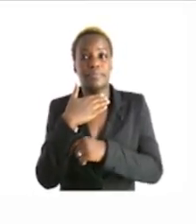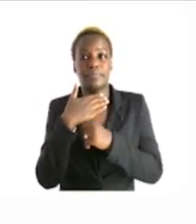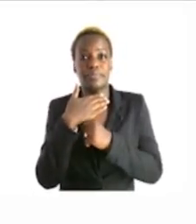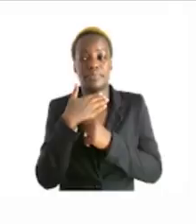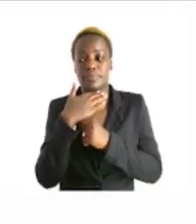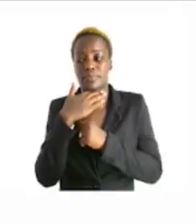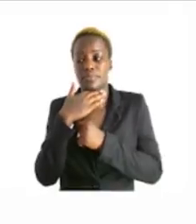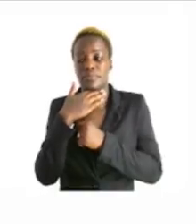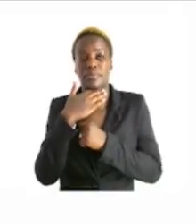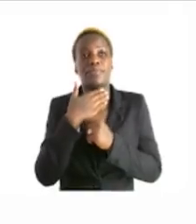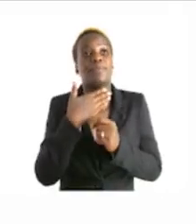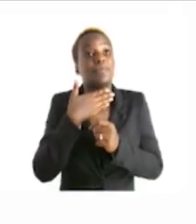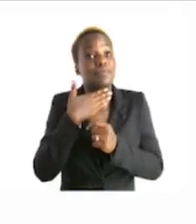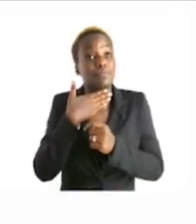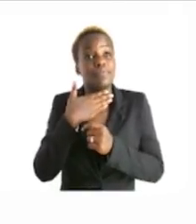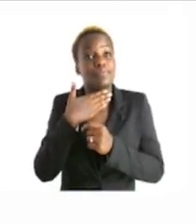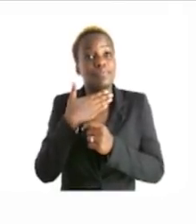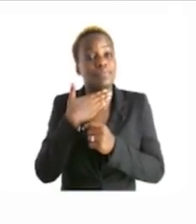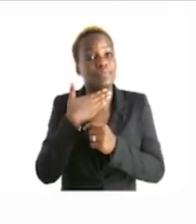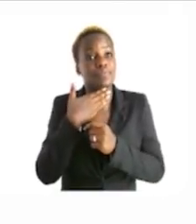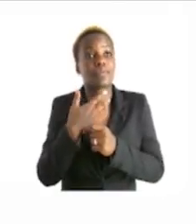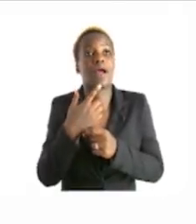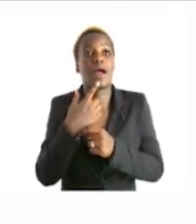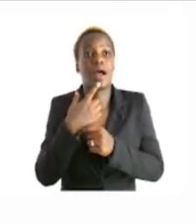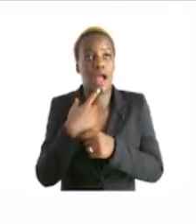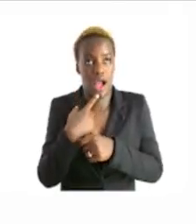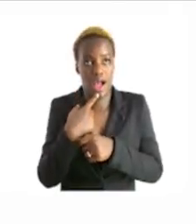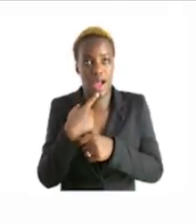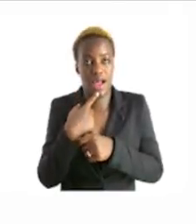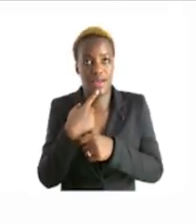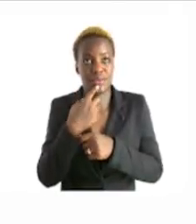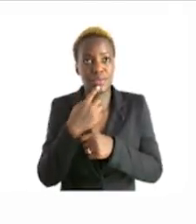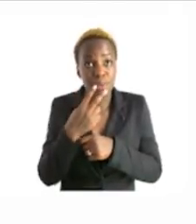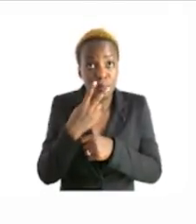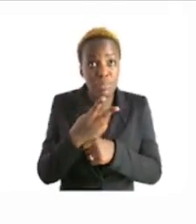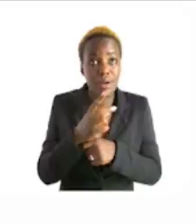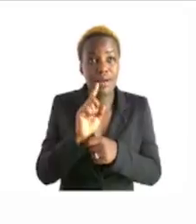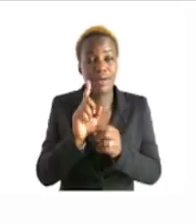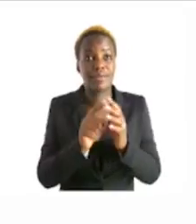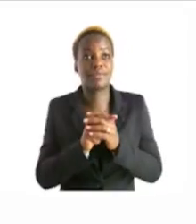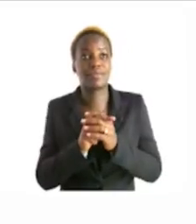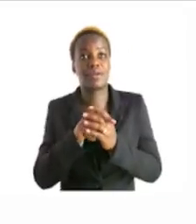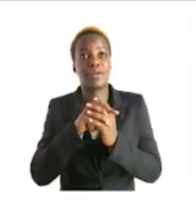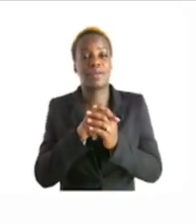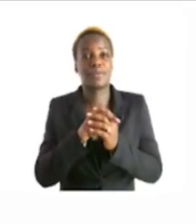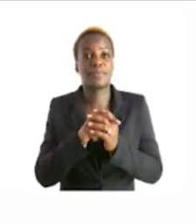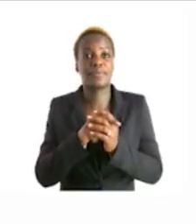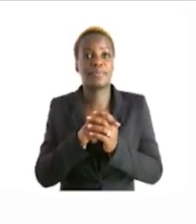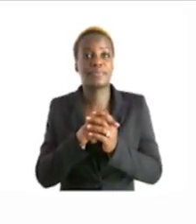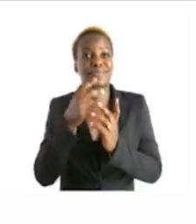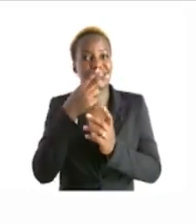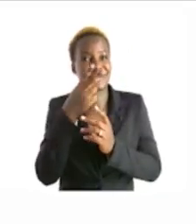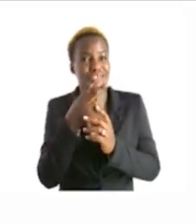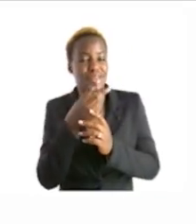syllables whenever our jaw drops can we notice something or whenever our mouth opens can you notice